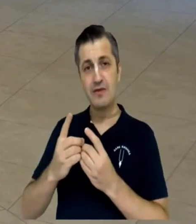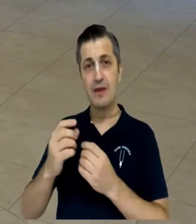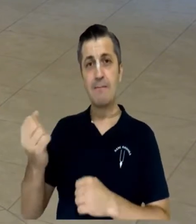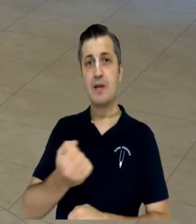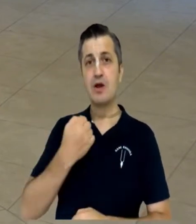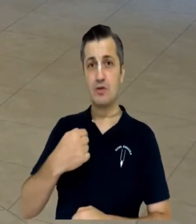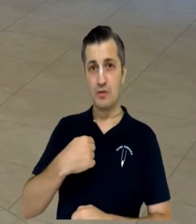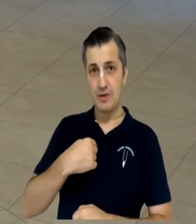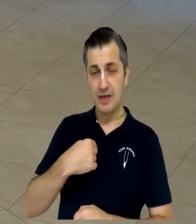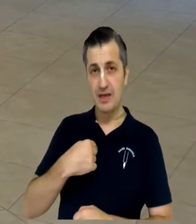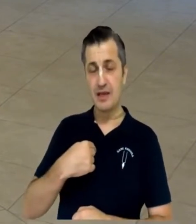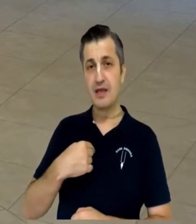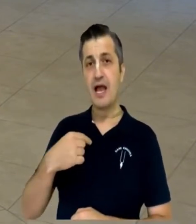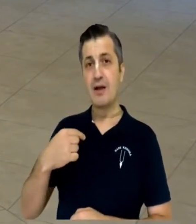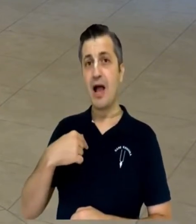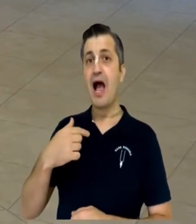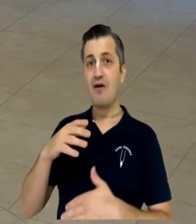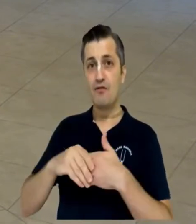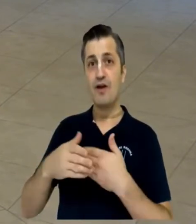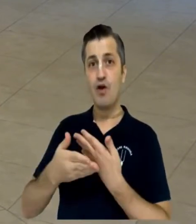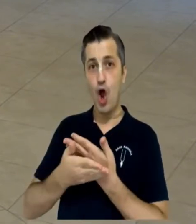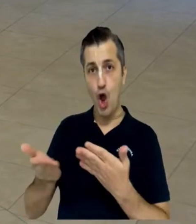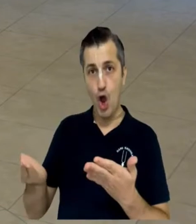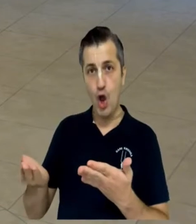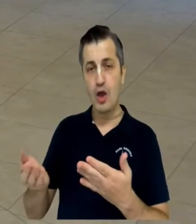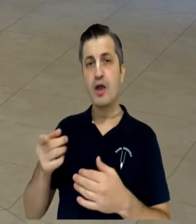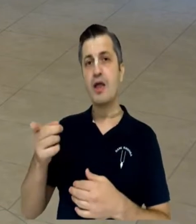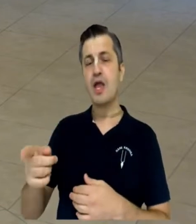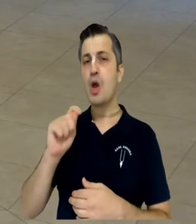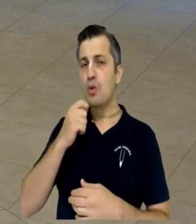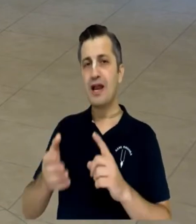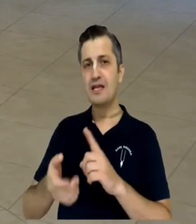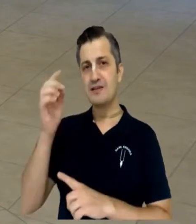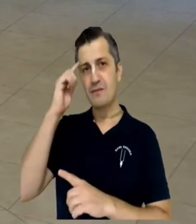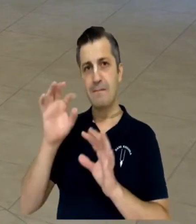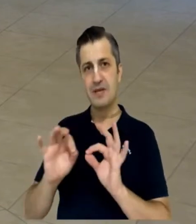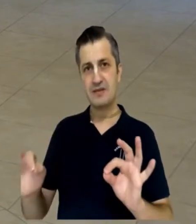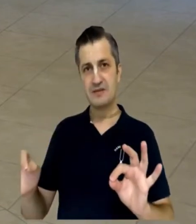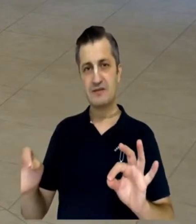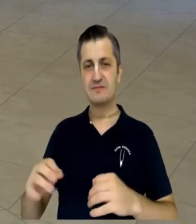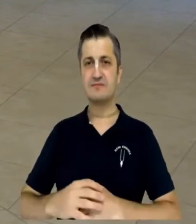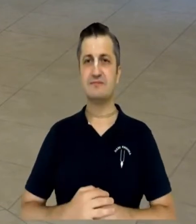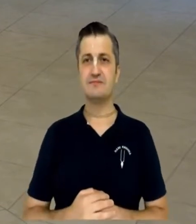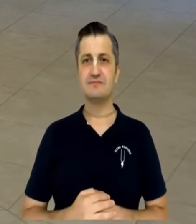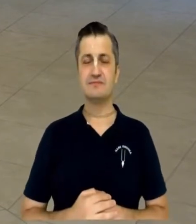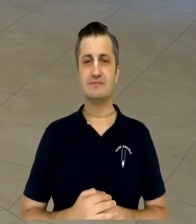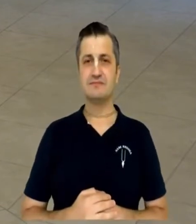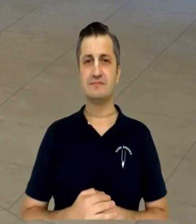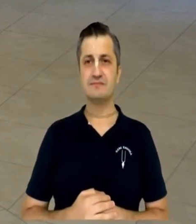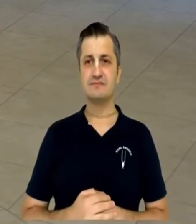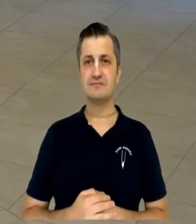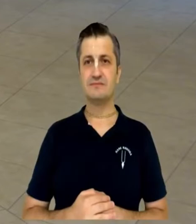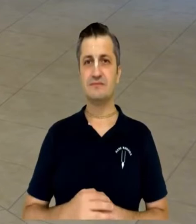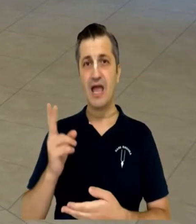two lines. Sukhridam sarva bhutanam, the benefactor and well-wisher of all living entities, gyatva mam shantim richati,